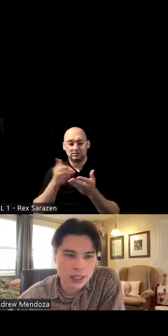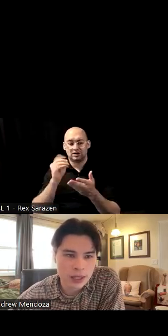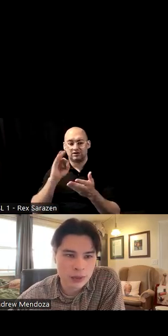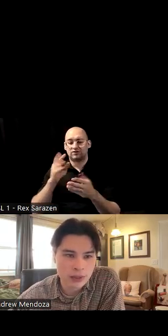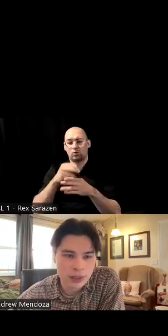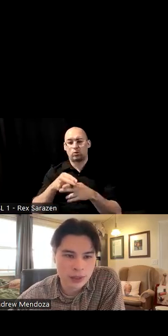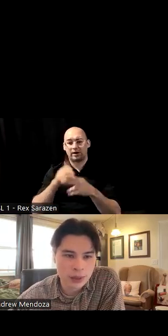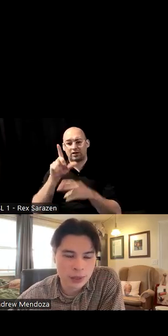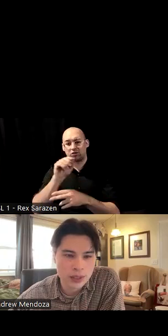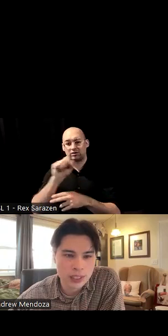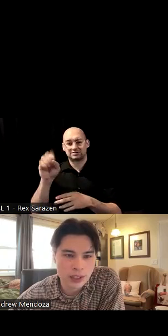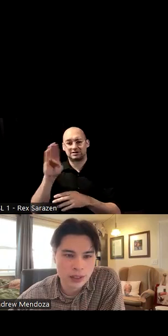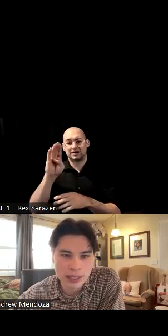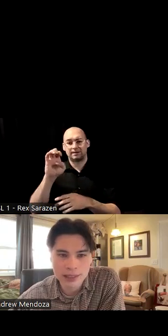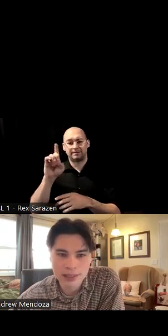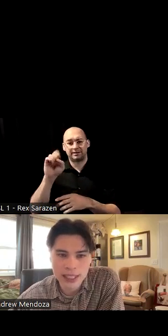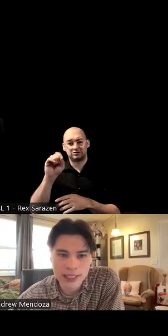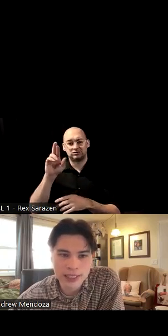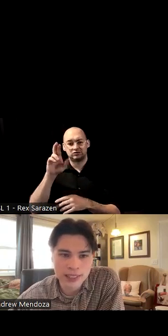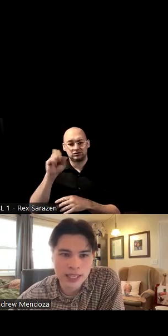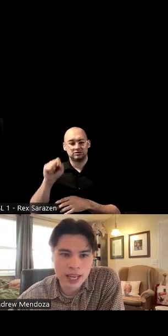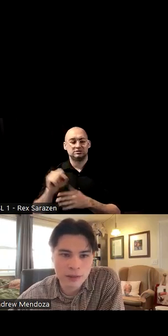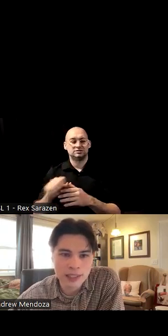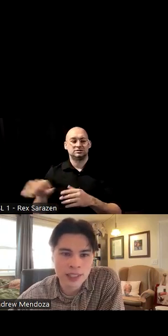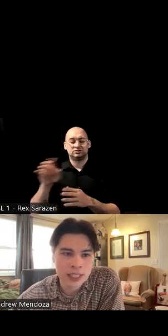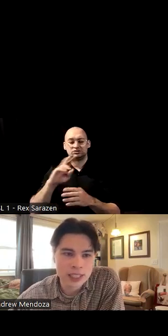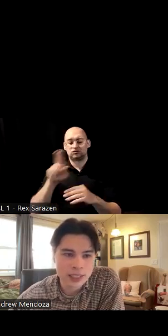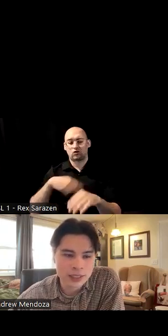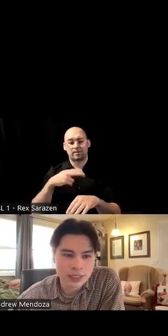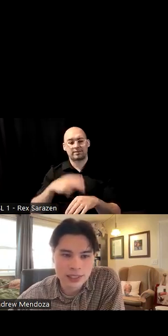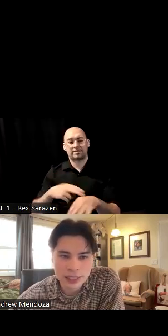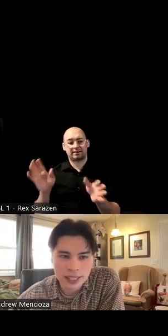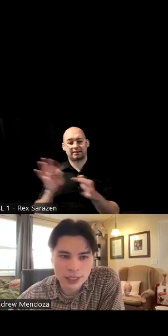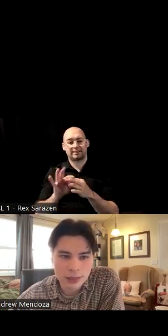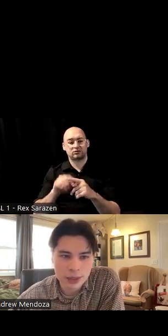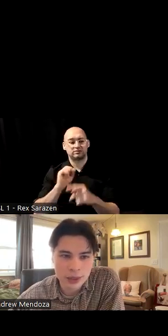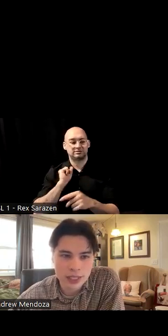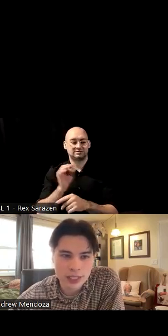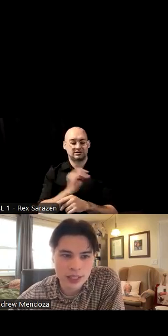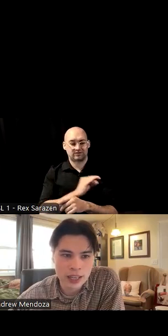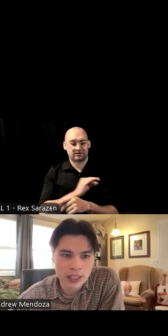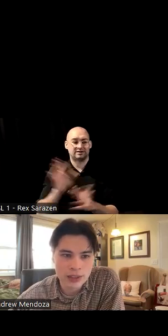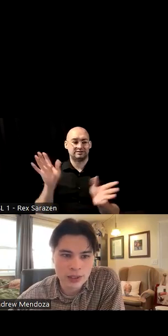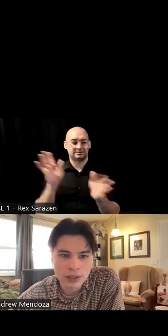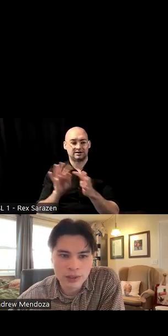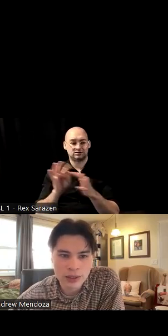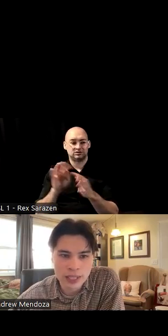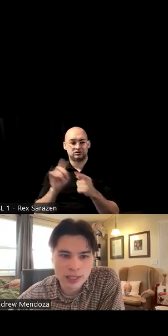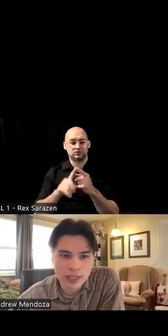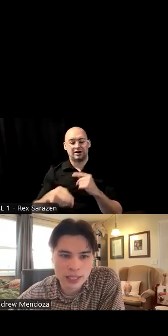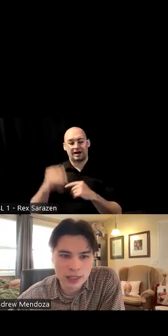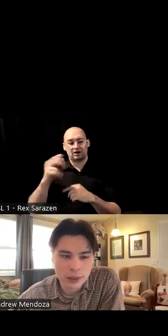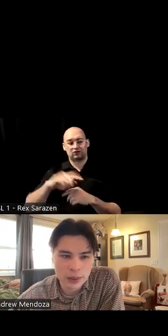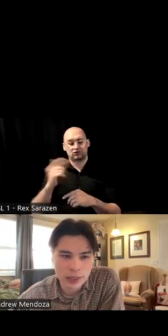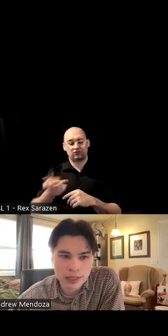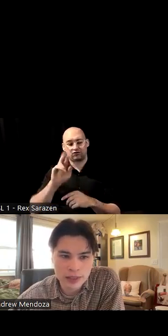sores, and general functional ability, are regularly linked to staffing. Additionally, there's a connection between higher turnover